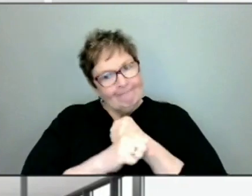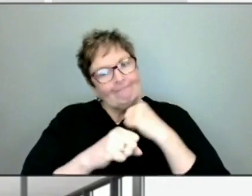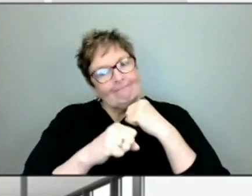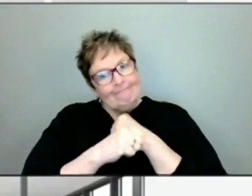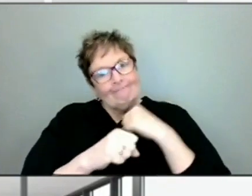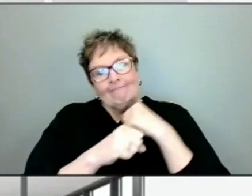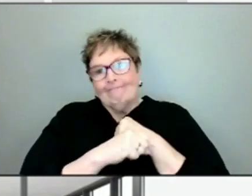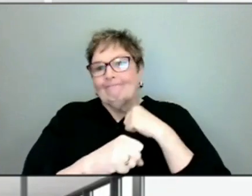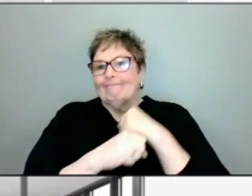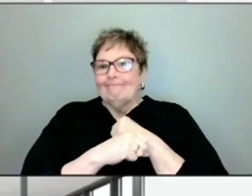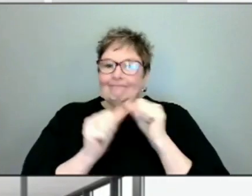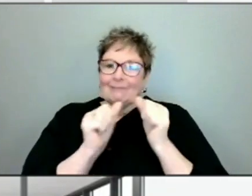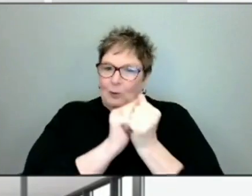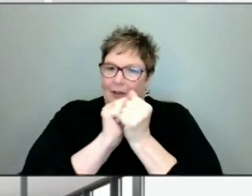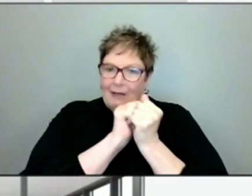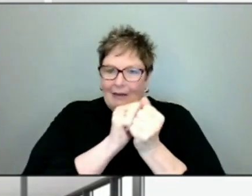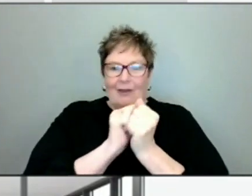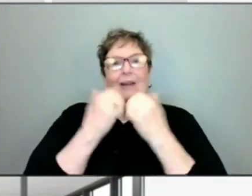Thank you.